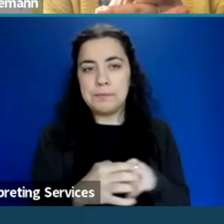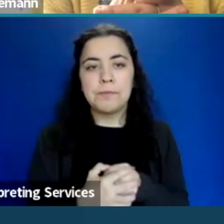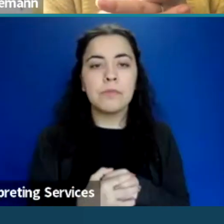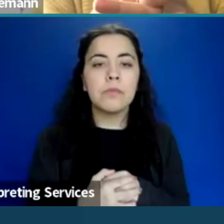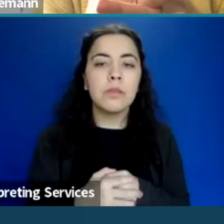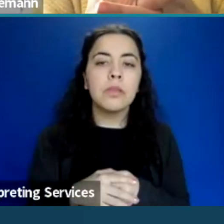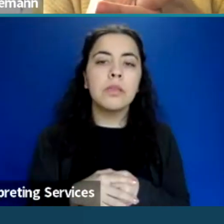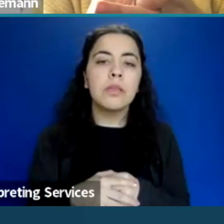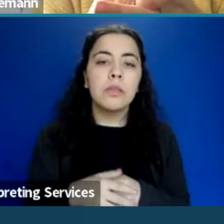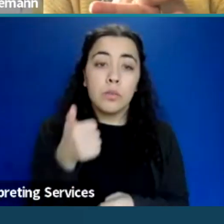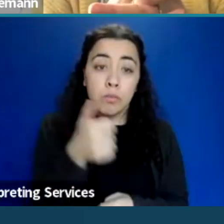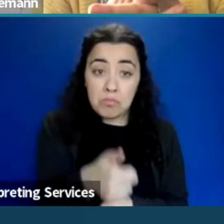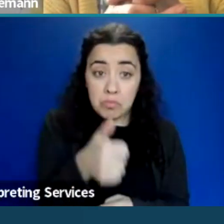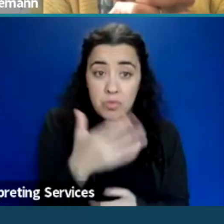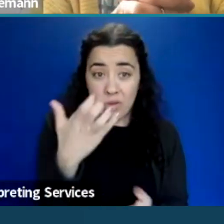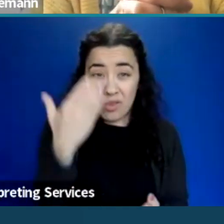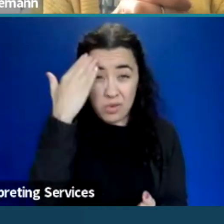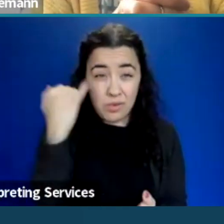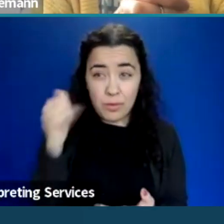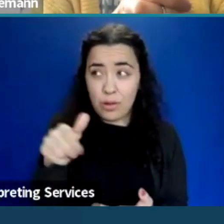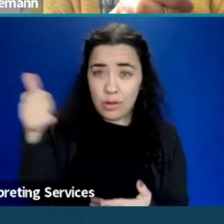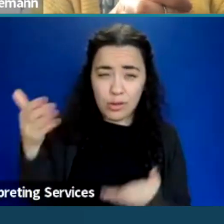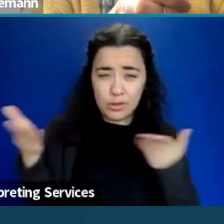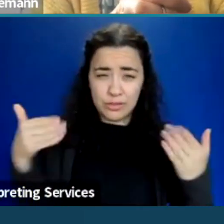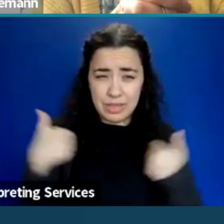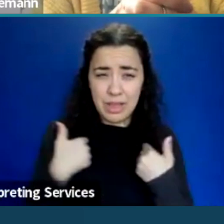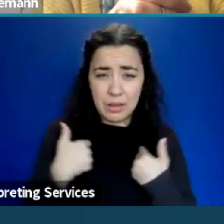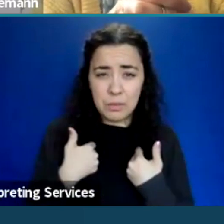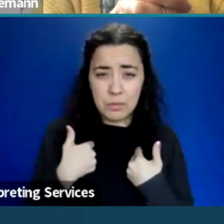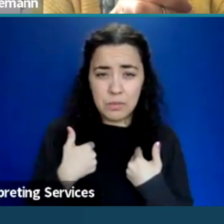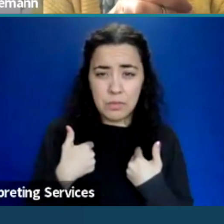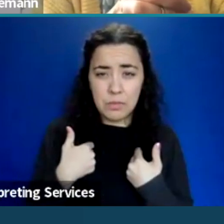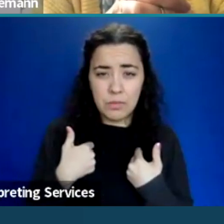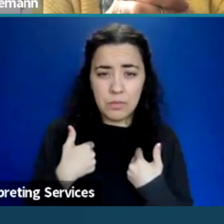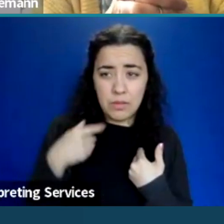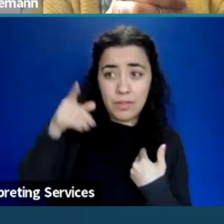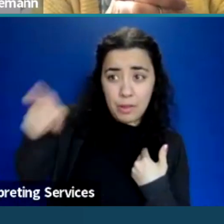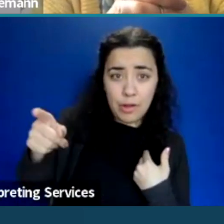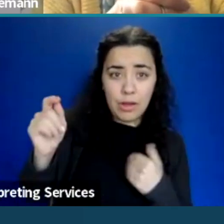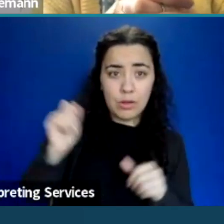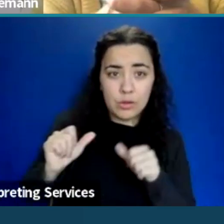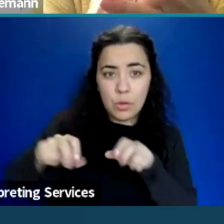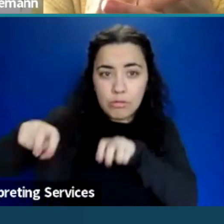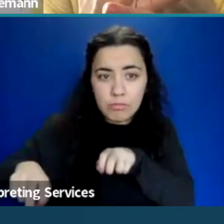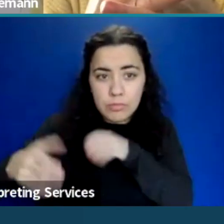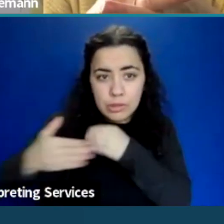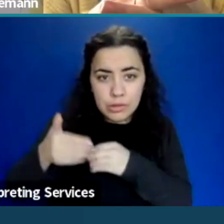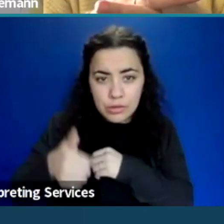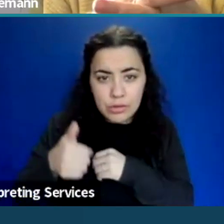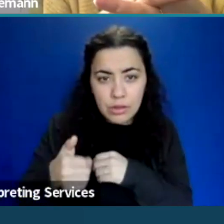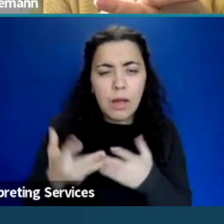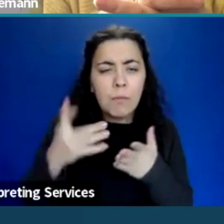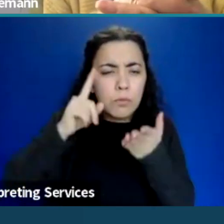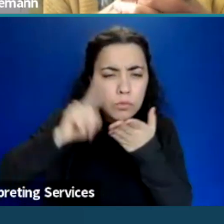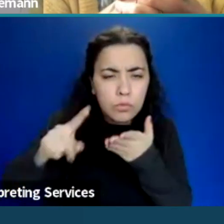about, do you want to know if there's another service animal, a service dog that's going to be at the show or seated near you? And how much research